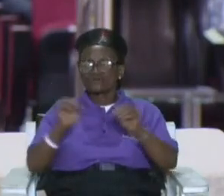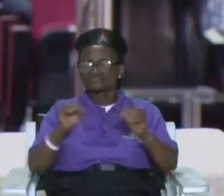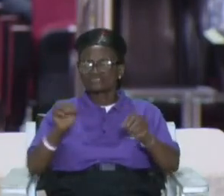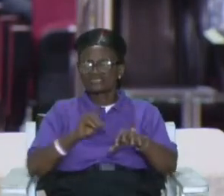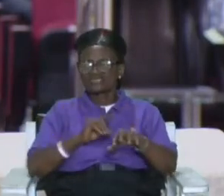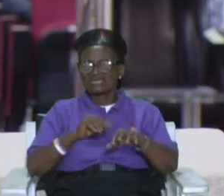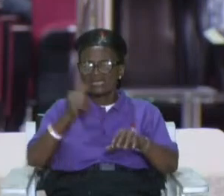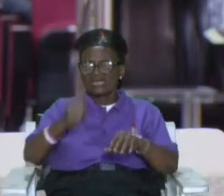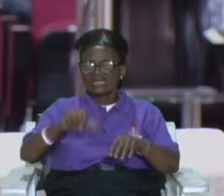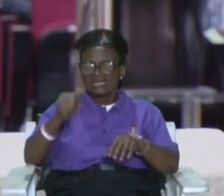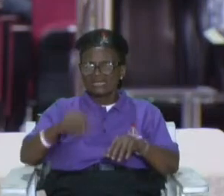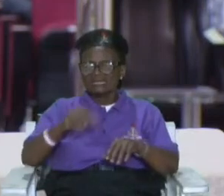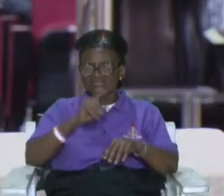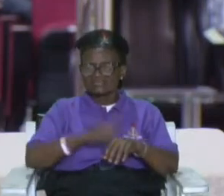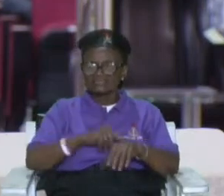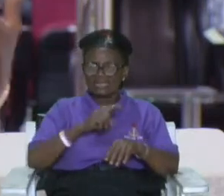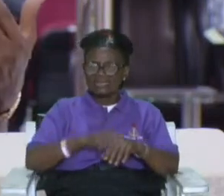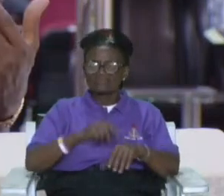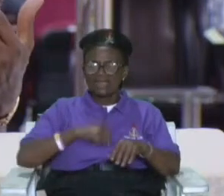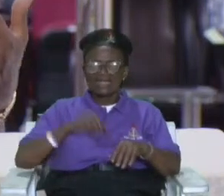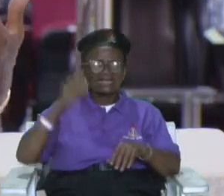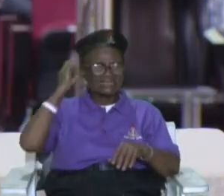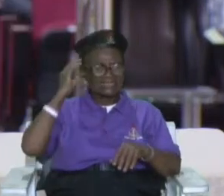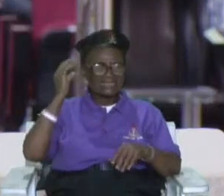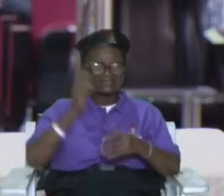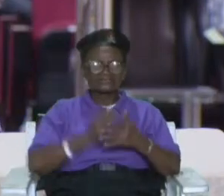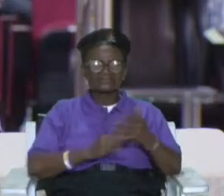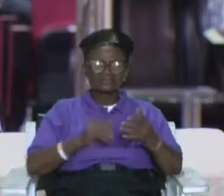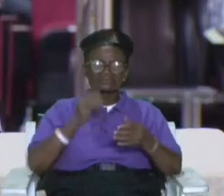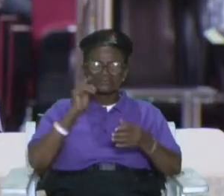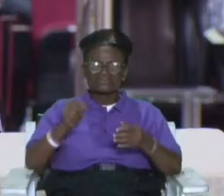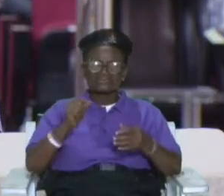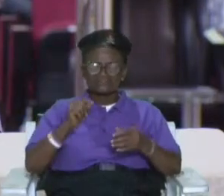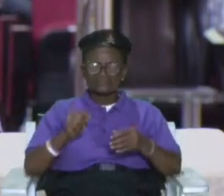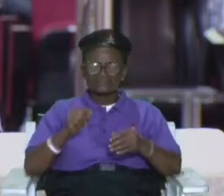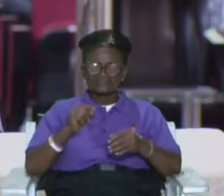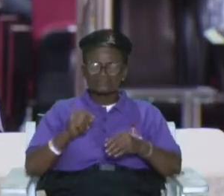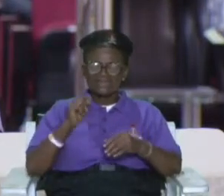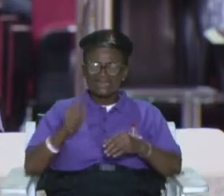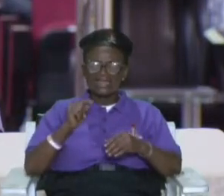Anytime I hear some testimonies,